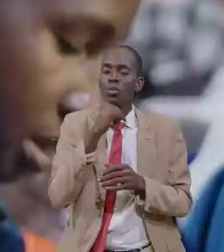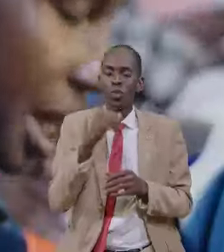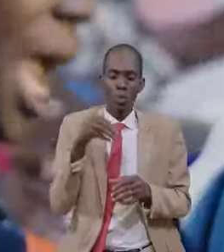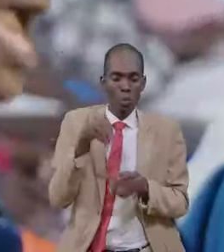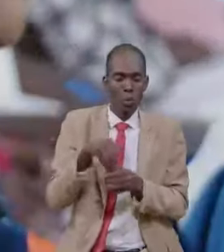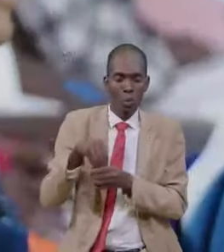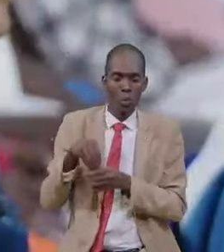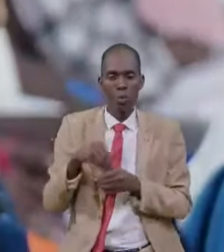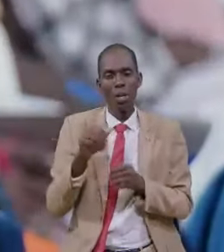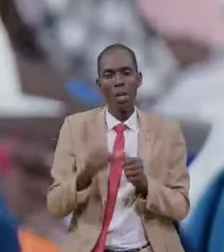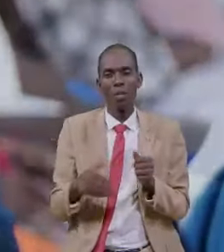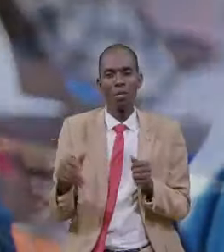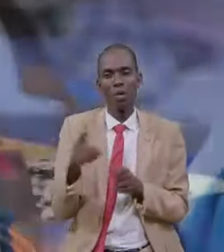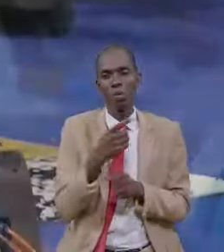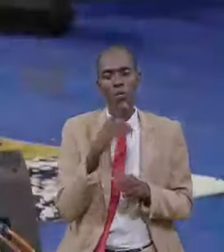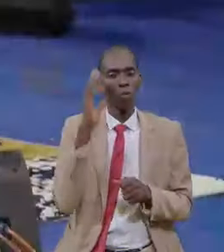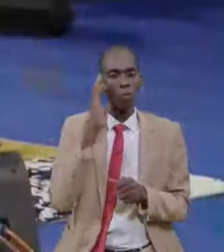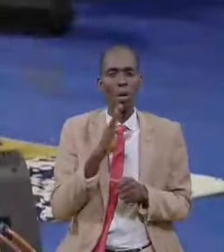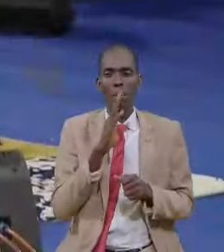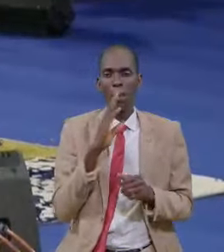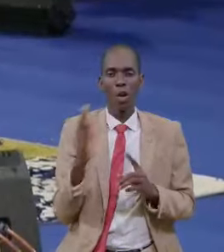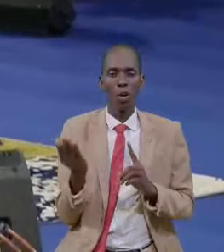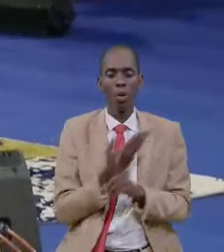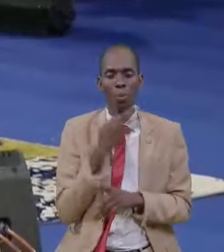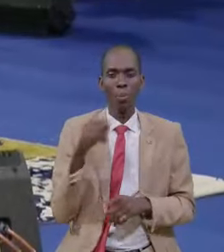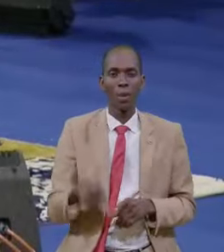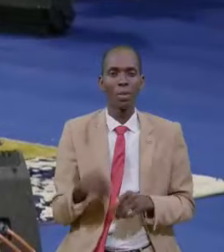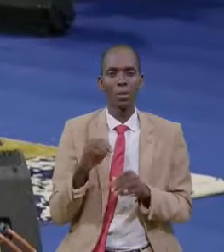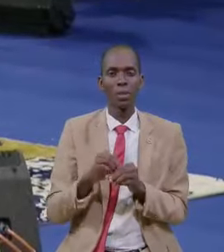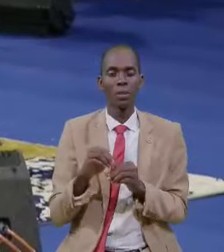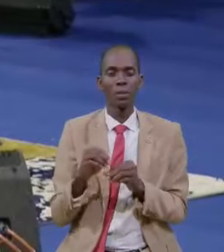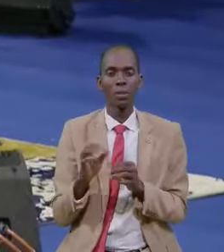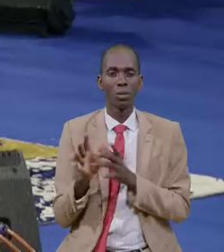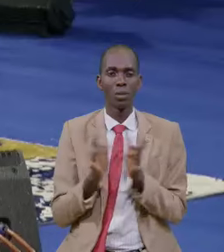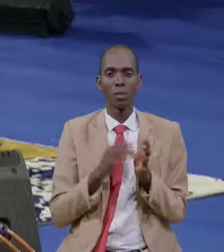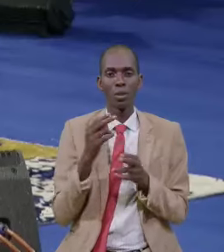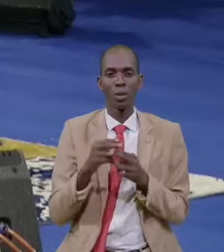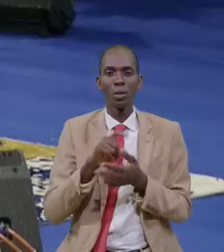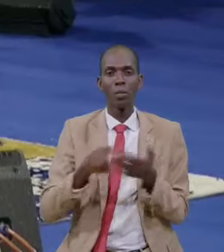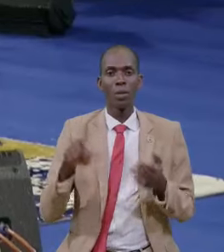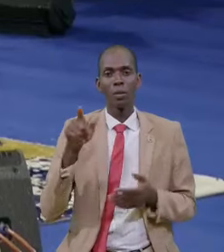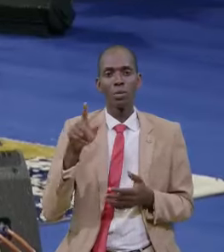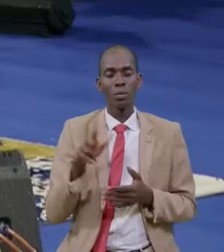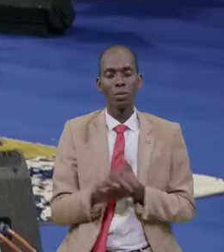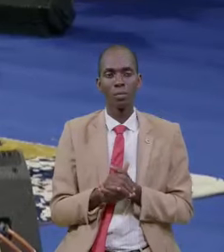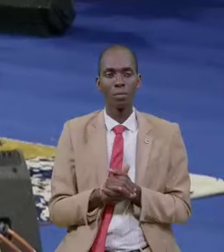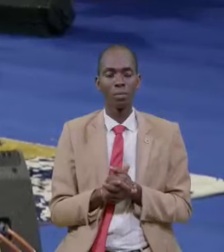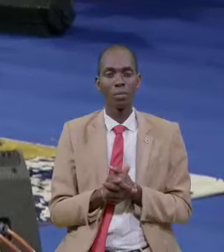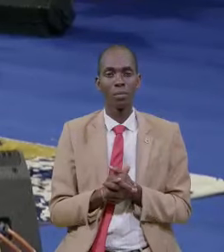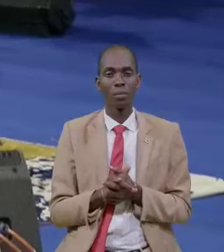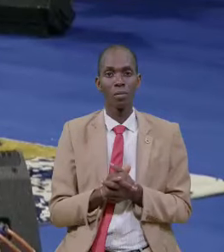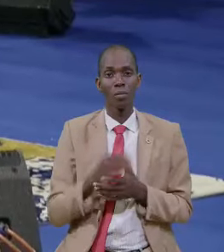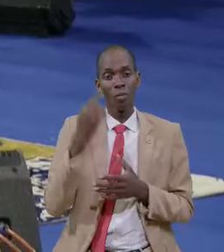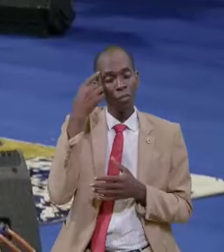down. Look at verse 23. In verse 23, because for verily I